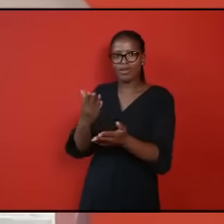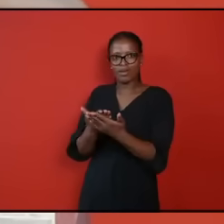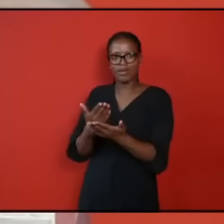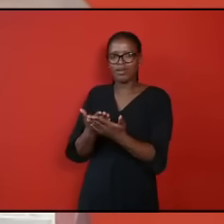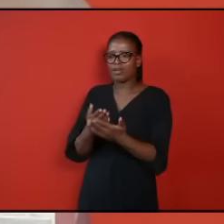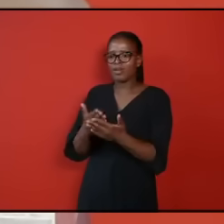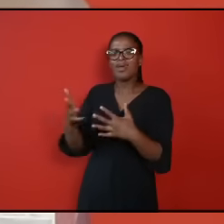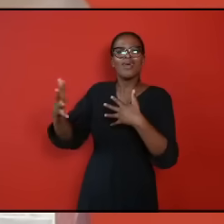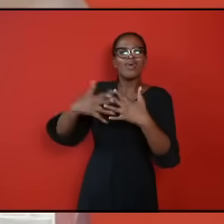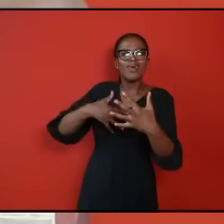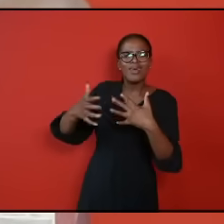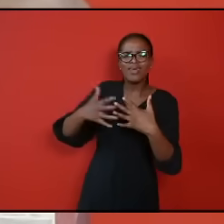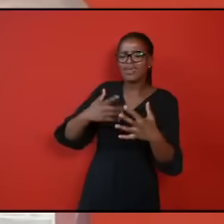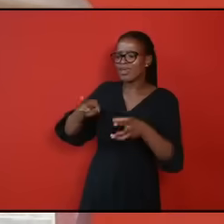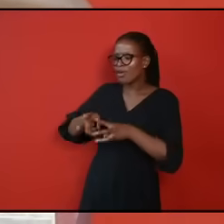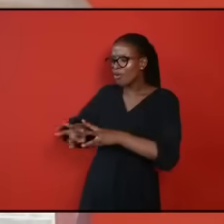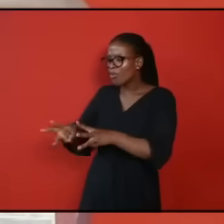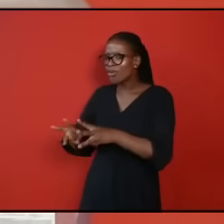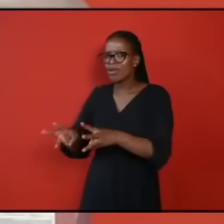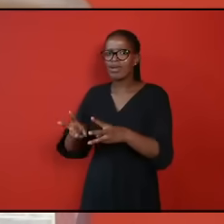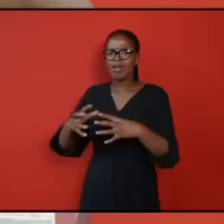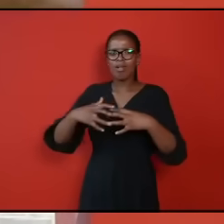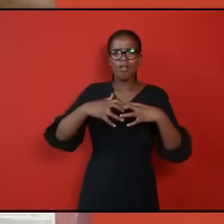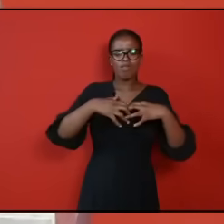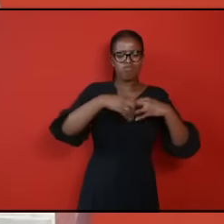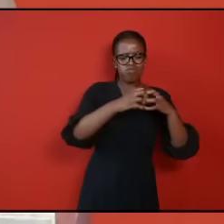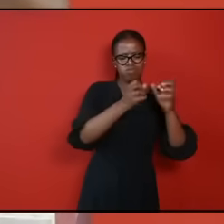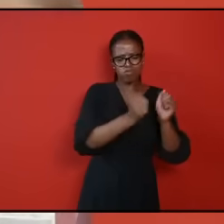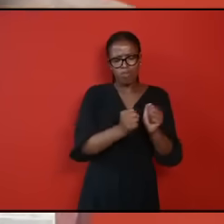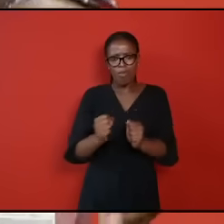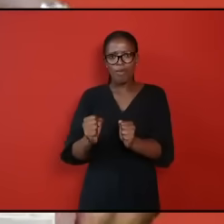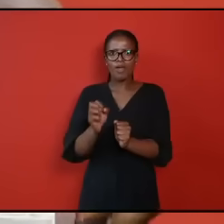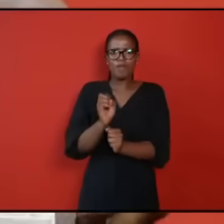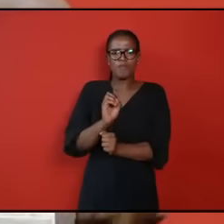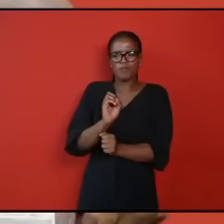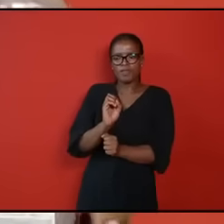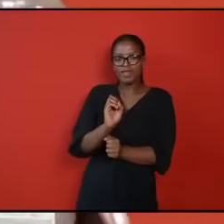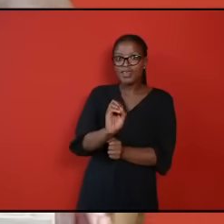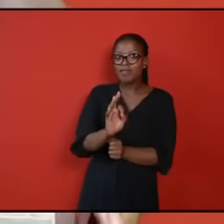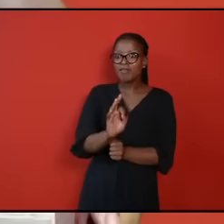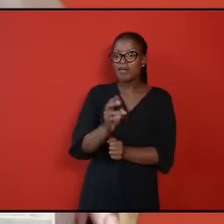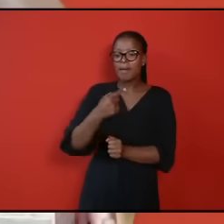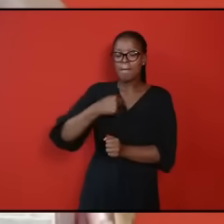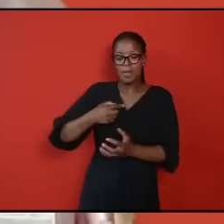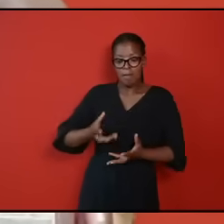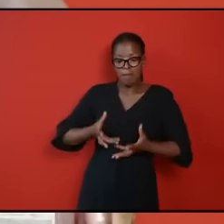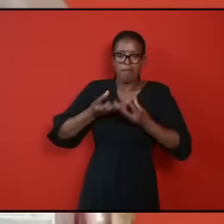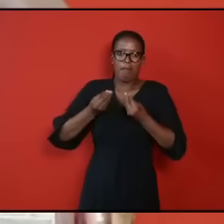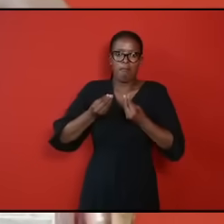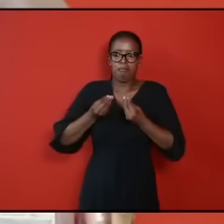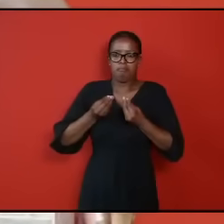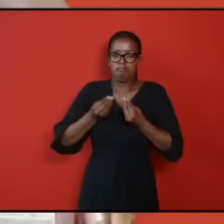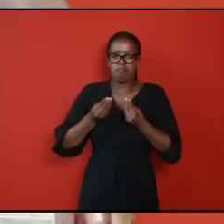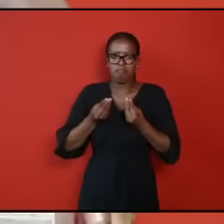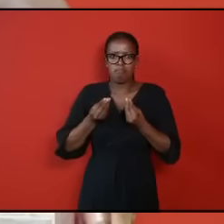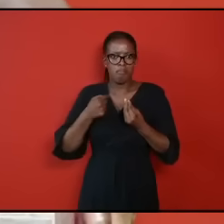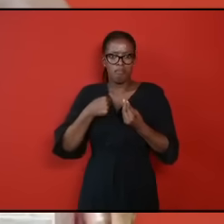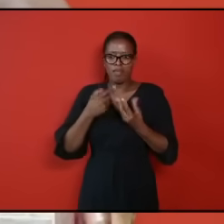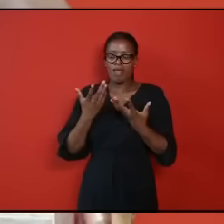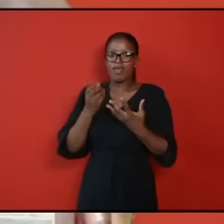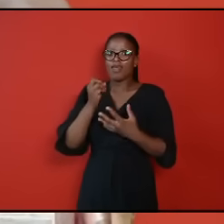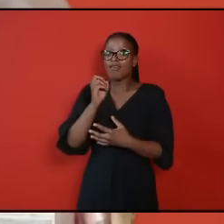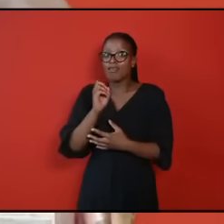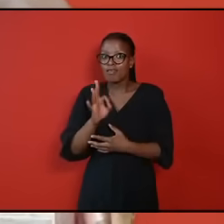There's no any other way to have stability if we're not going to do what I found here. And as a